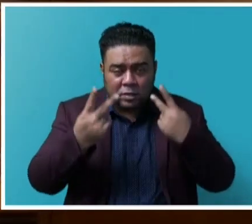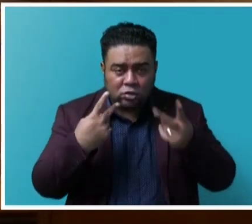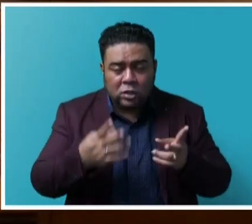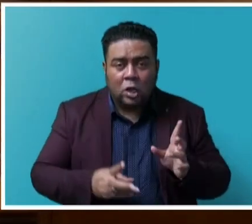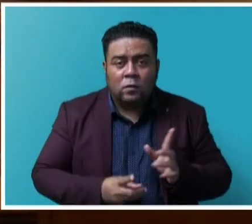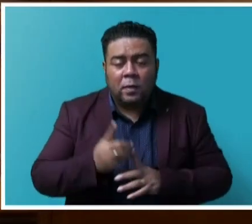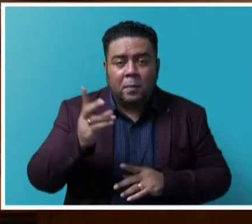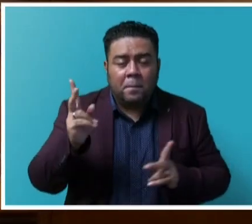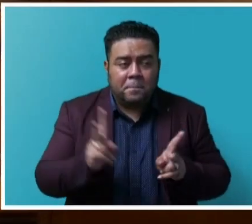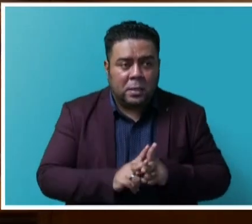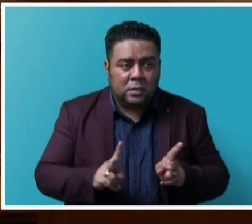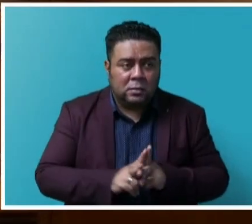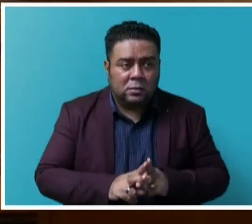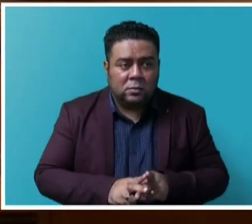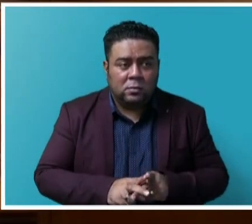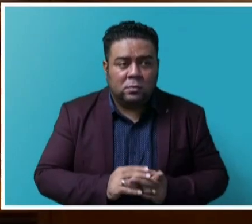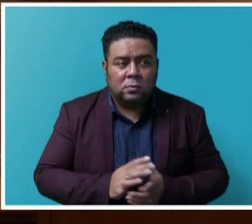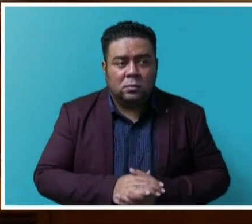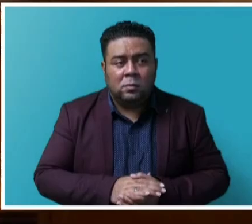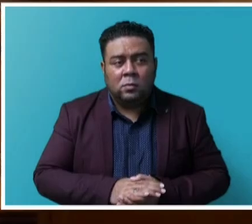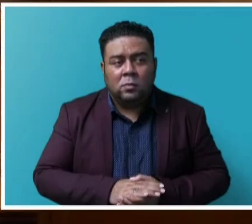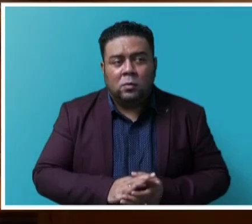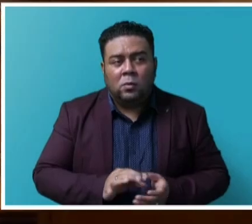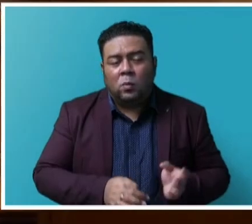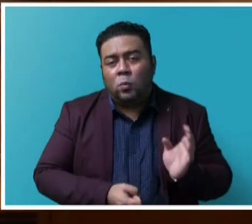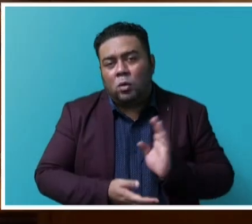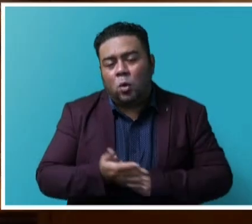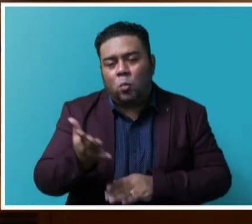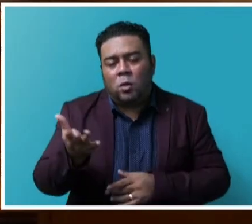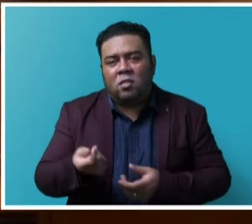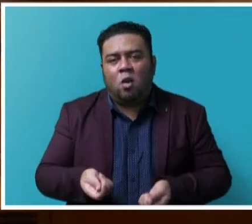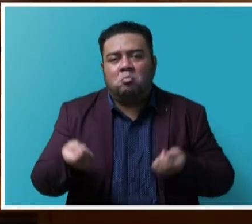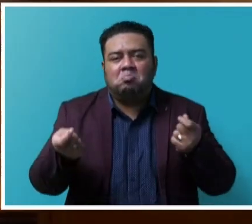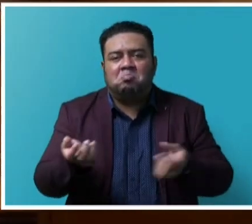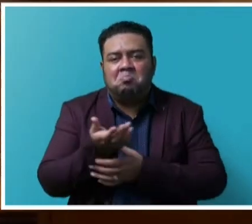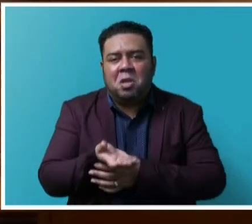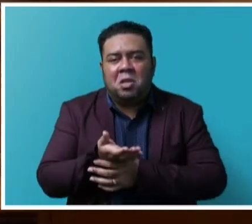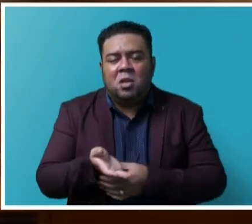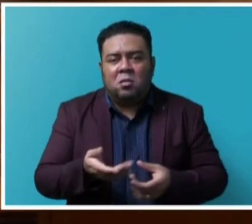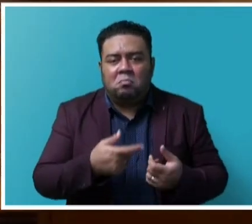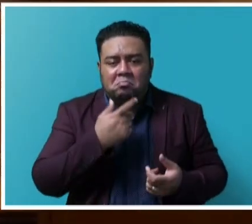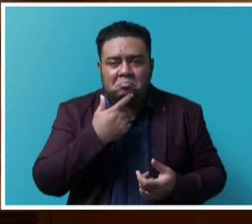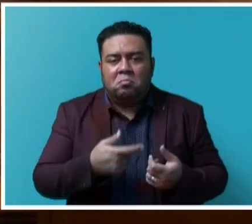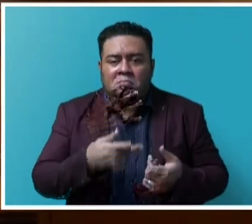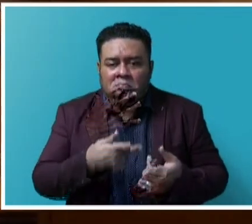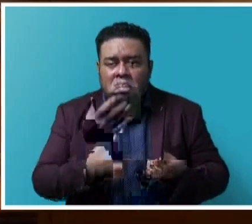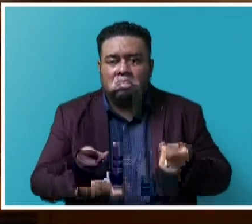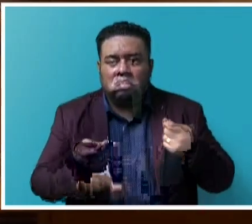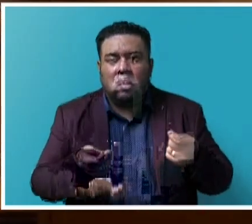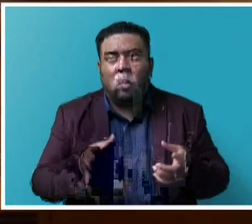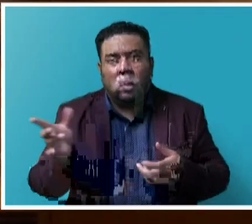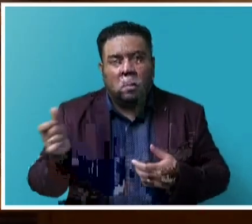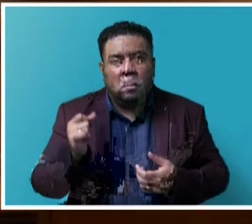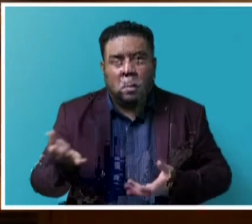partners, we go without begging boats and ask when we return whether we have been